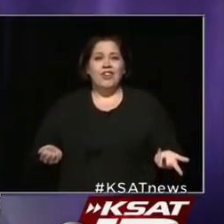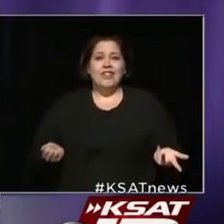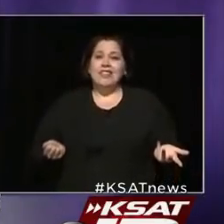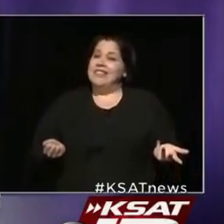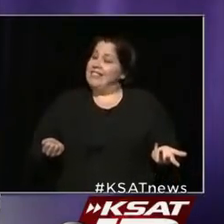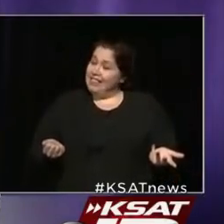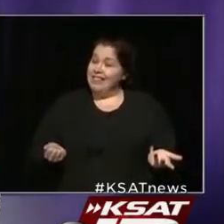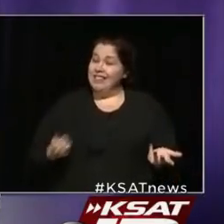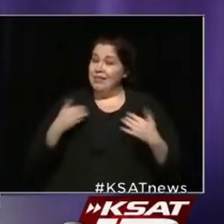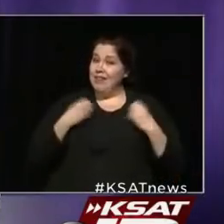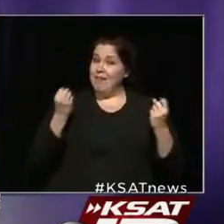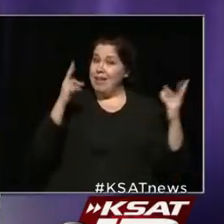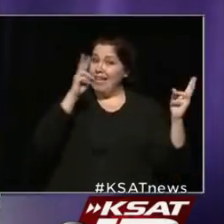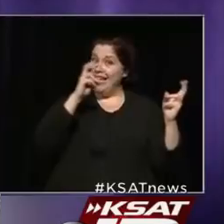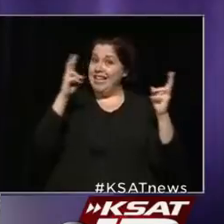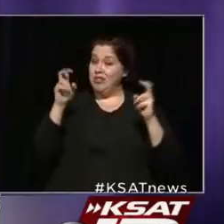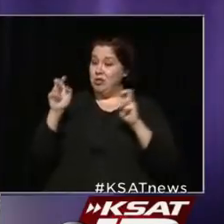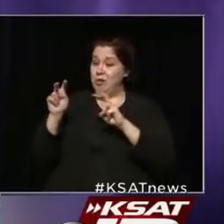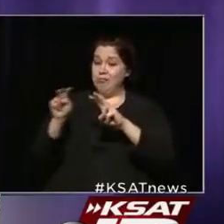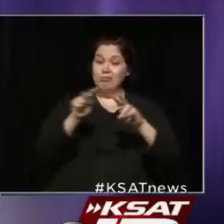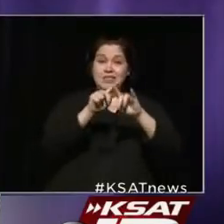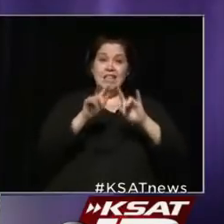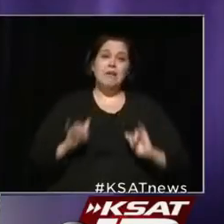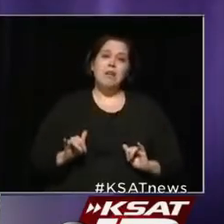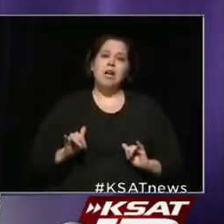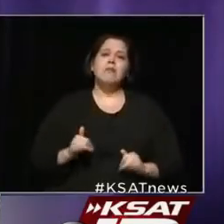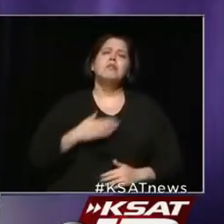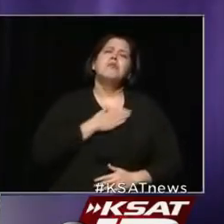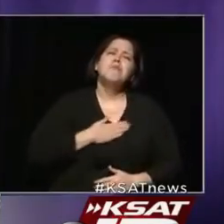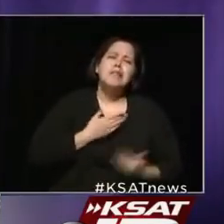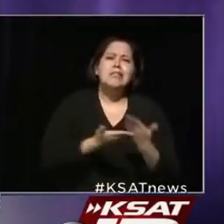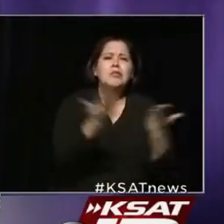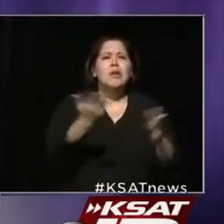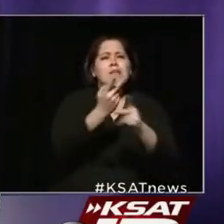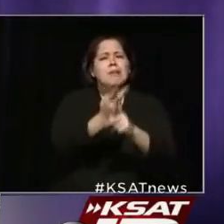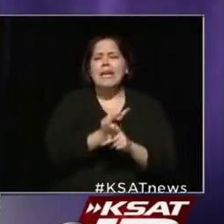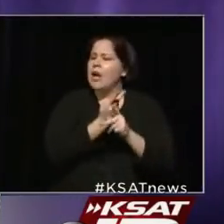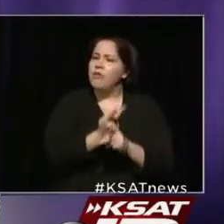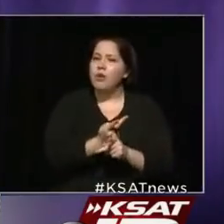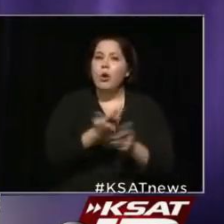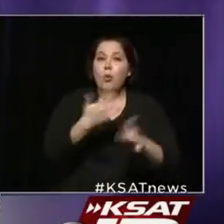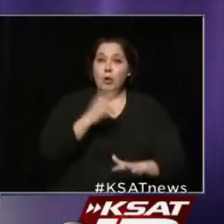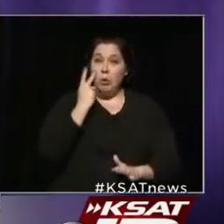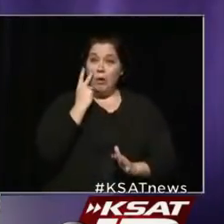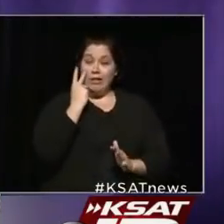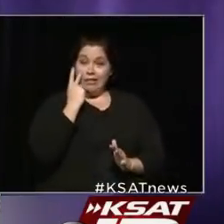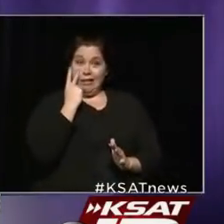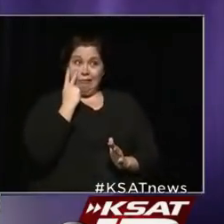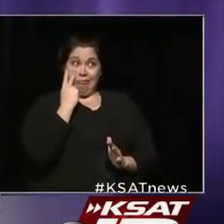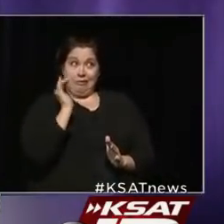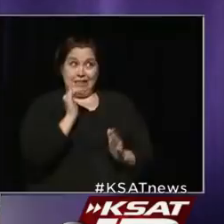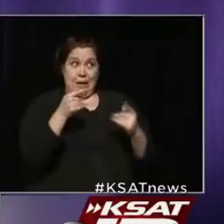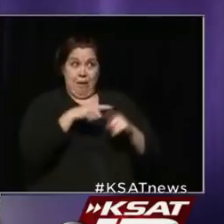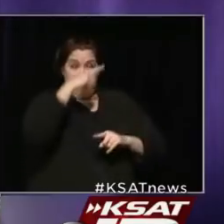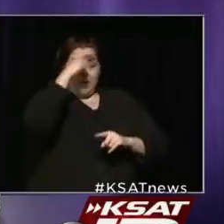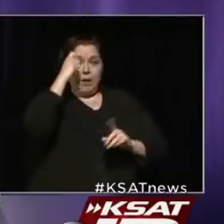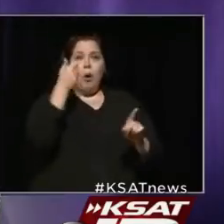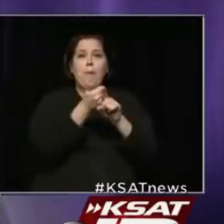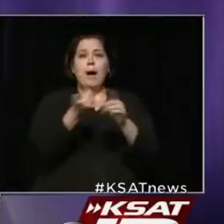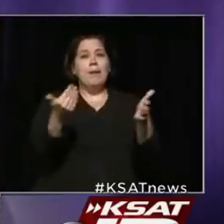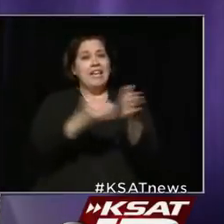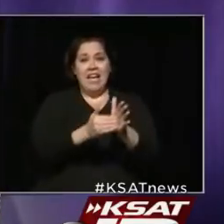So we've got a lot of issues to be on top of. So everybody just be very careful. We don't want to see what happened to us this summer happen